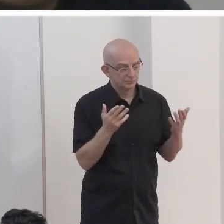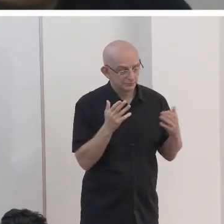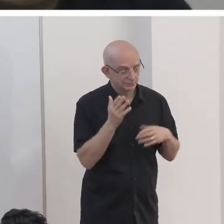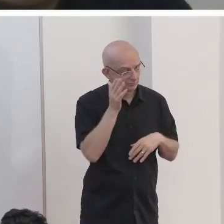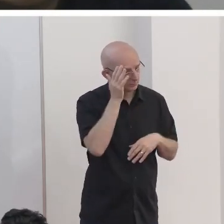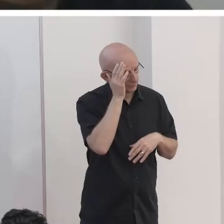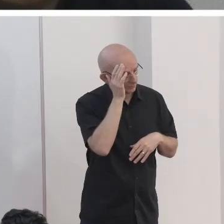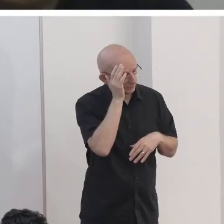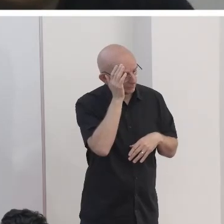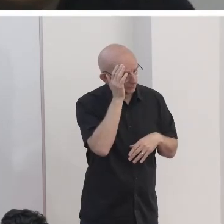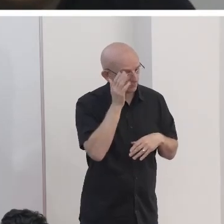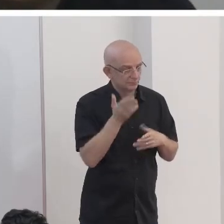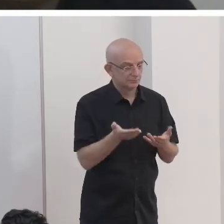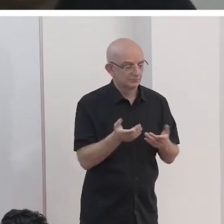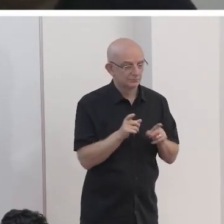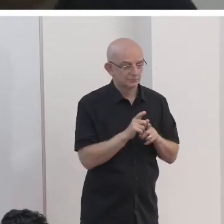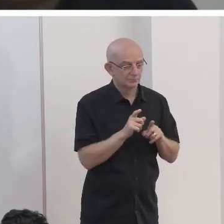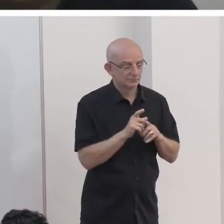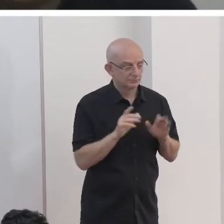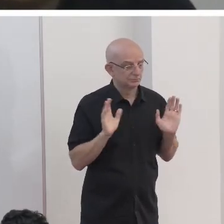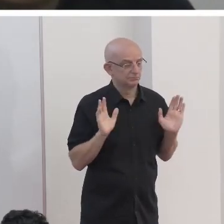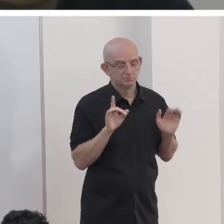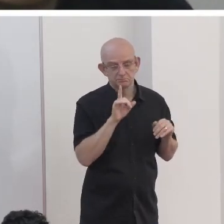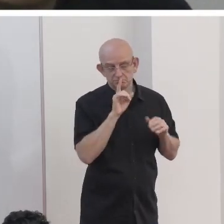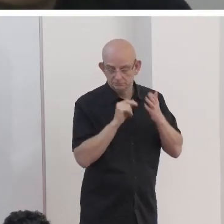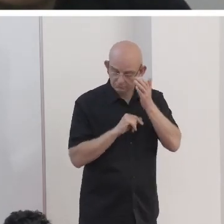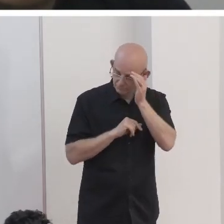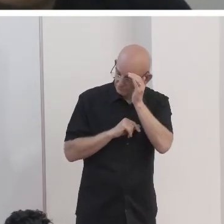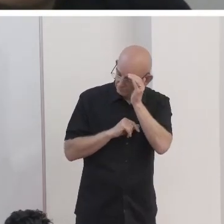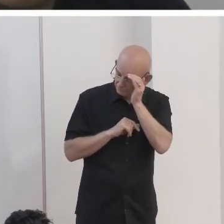that. They were not feeling that